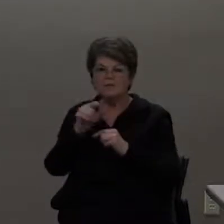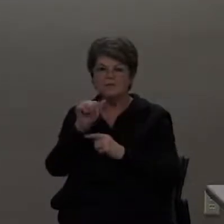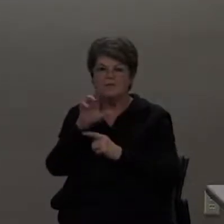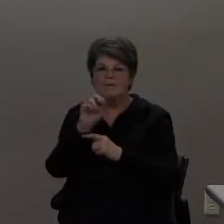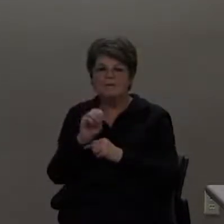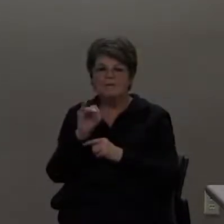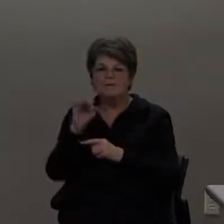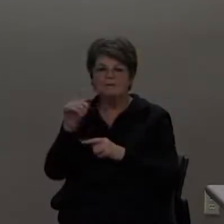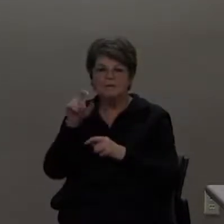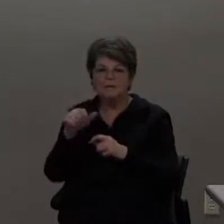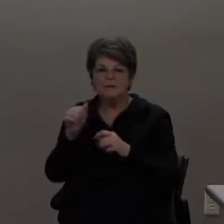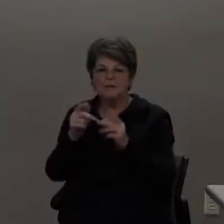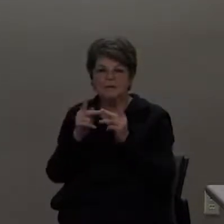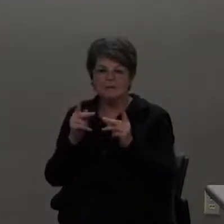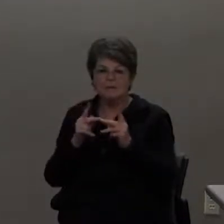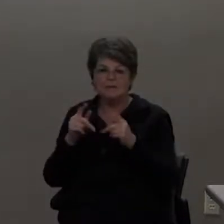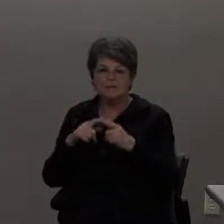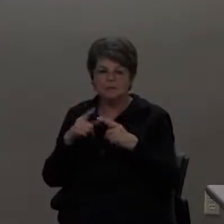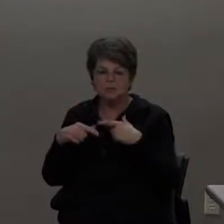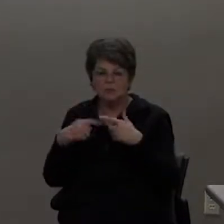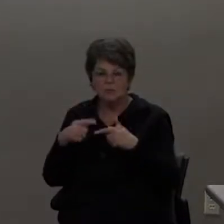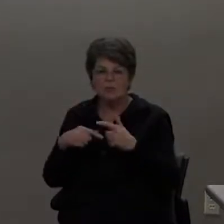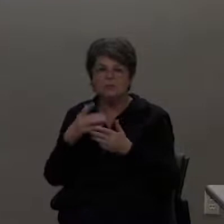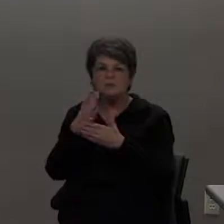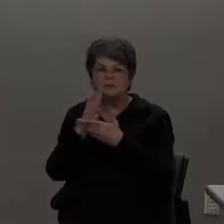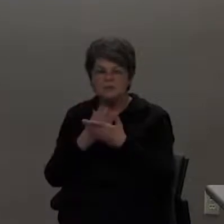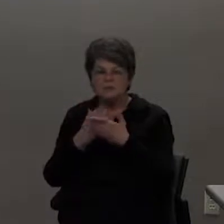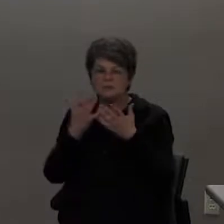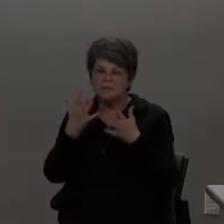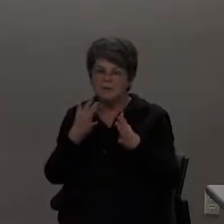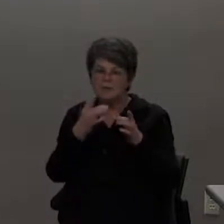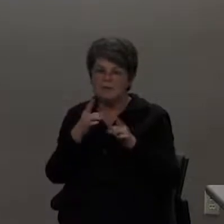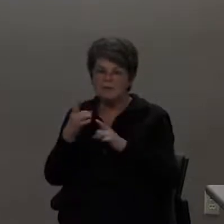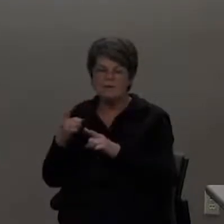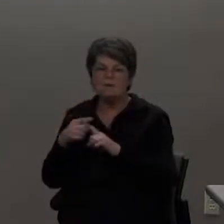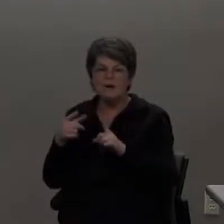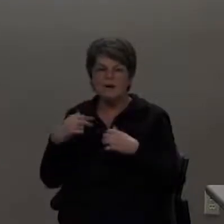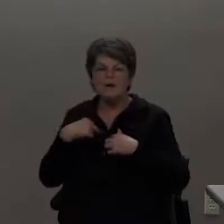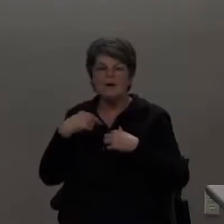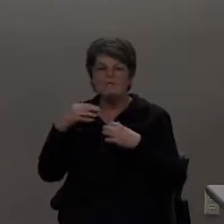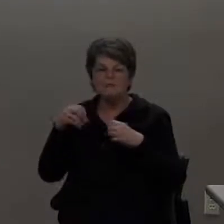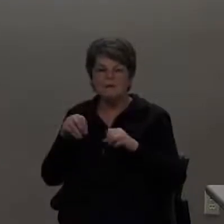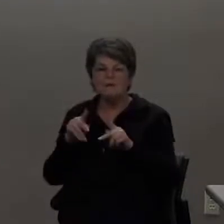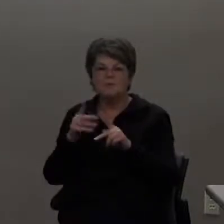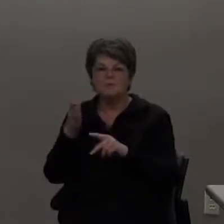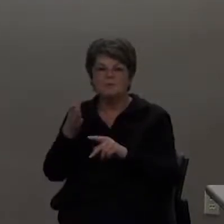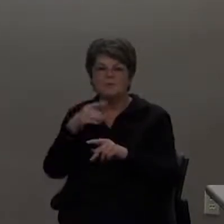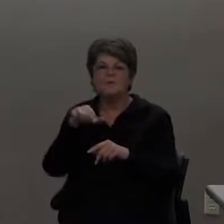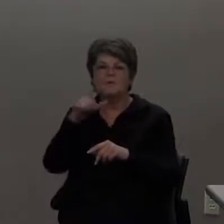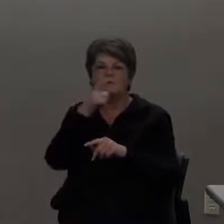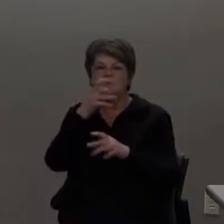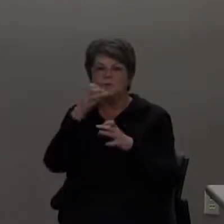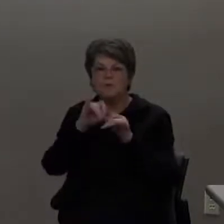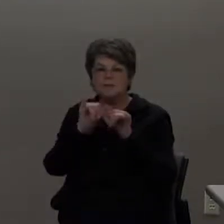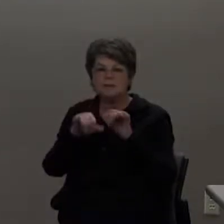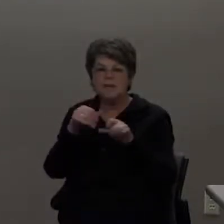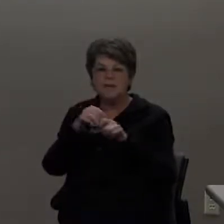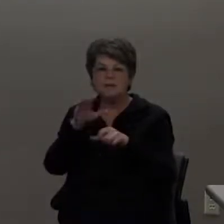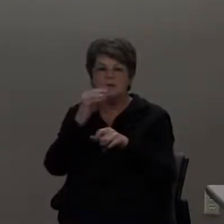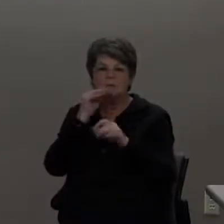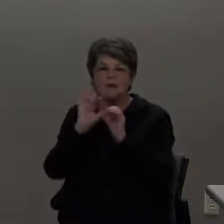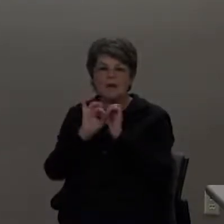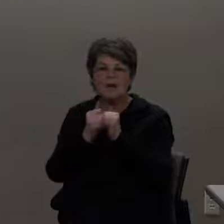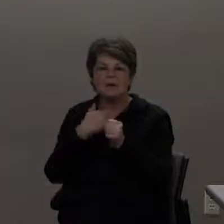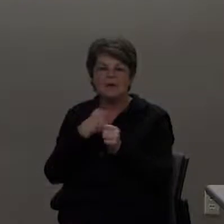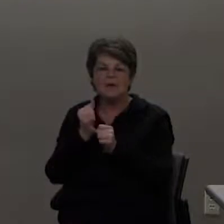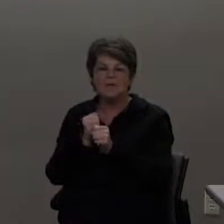they need a place to go, and some of this is already happening, I'm not saying it's not, but there are opportunities there. And for those that do want to stay in their home, how do we